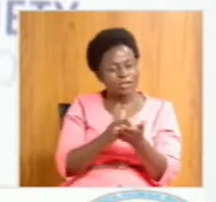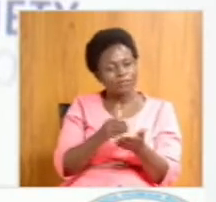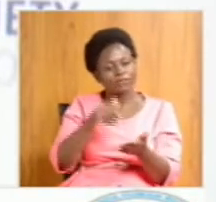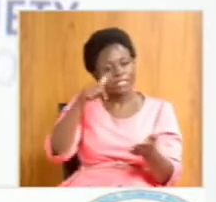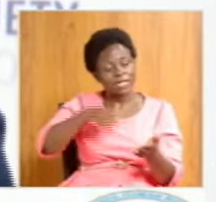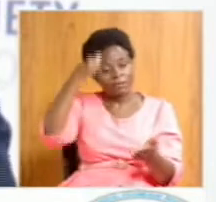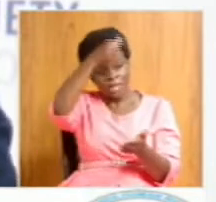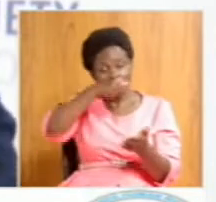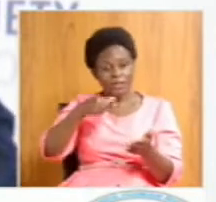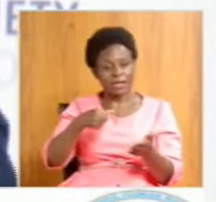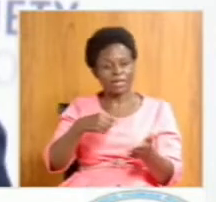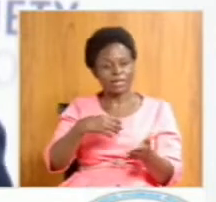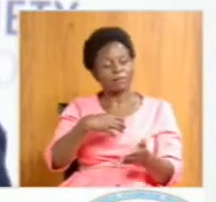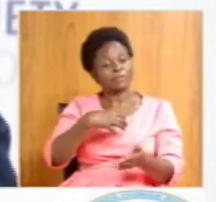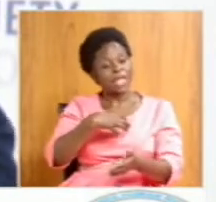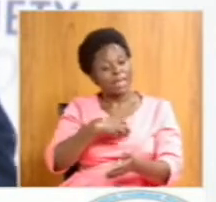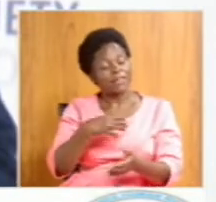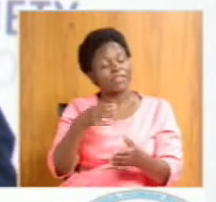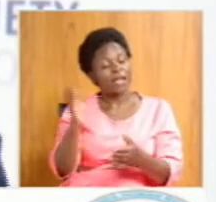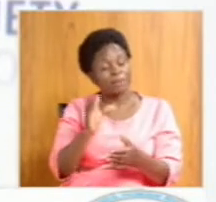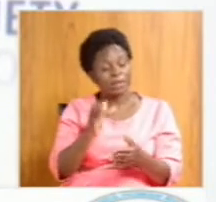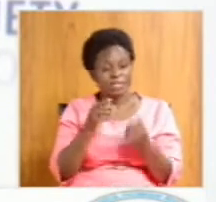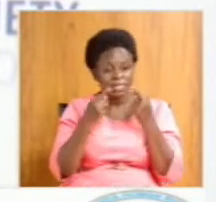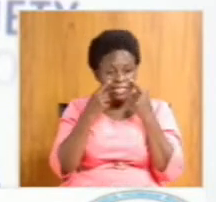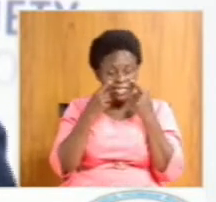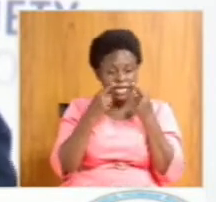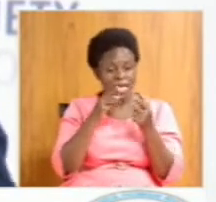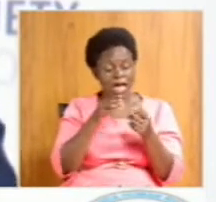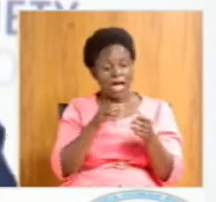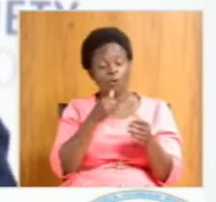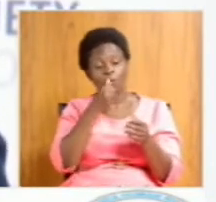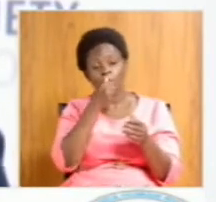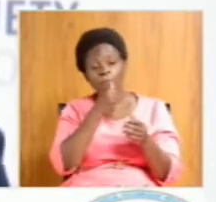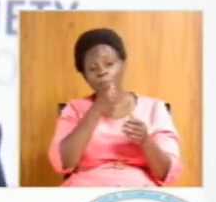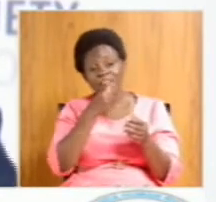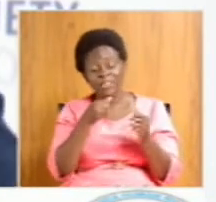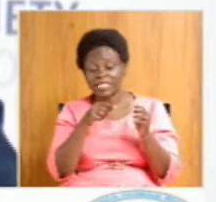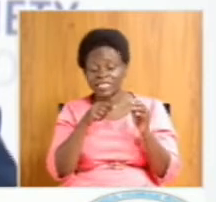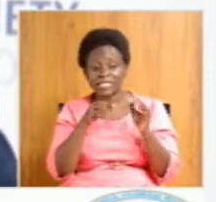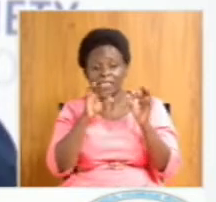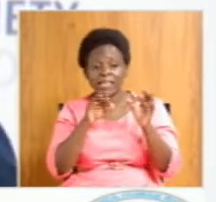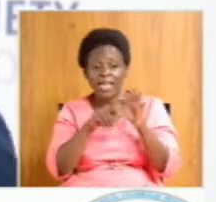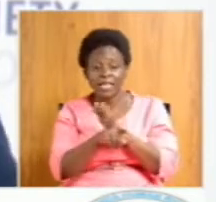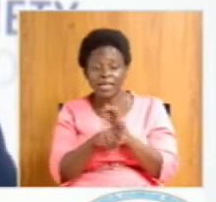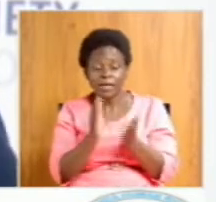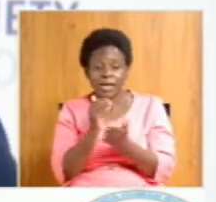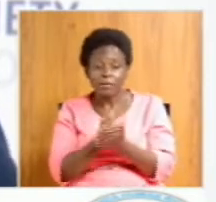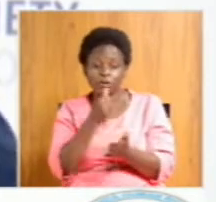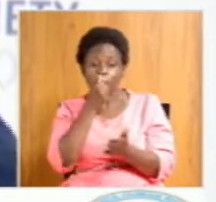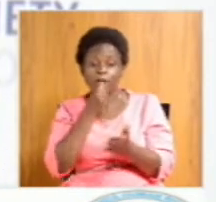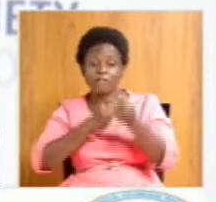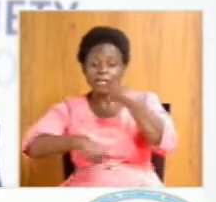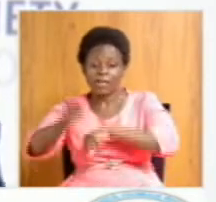company. I'm trying to illustrate to us the entry of private actors, and I'll conclude by showing us that it's because of the private